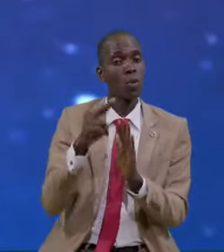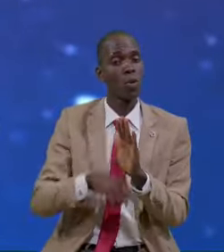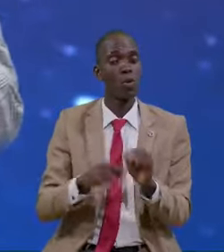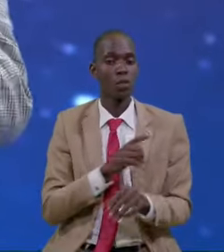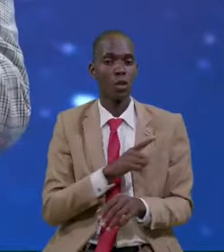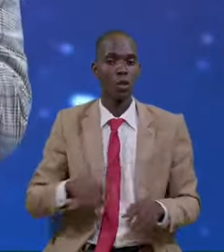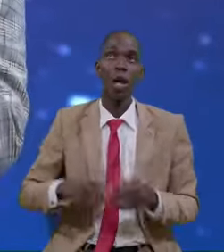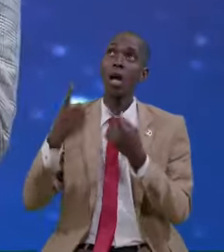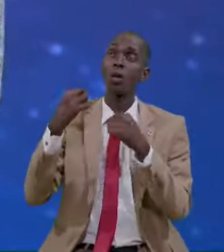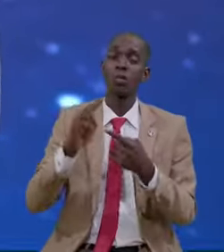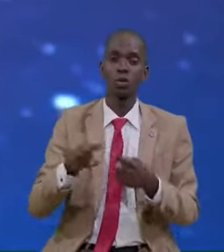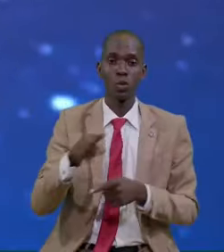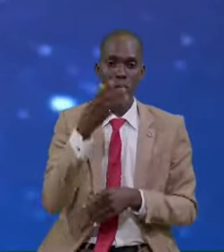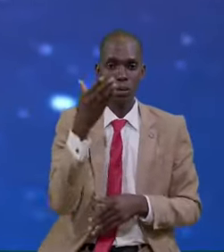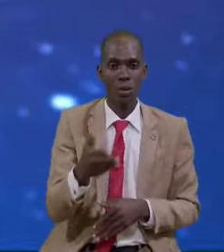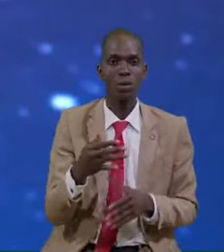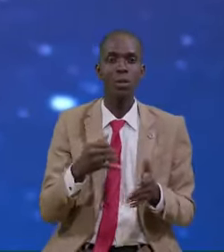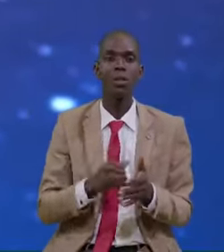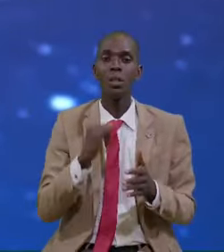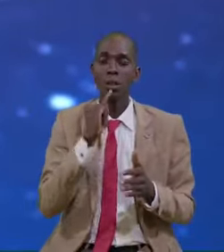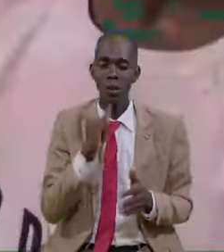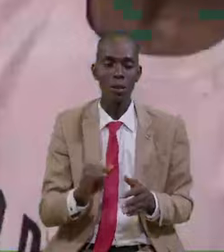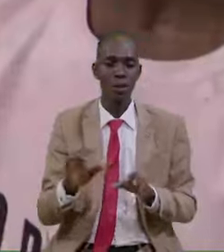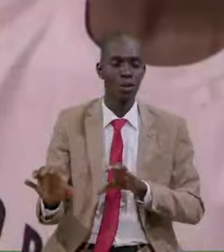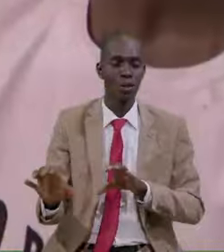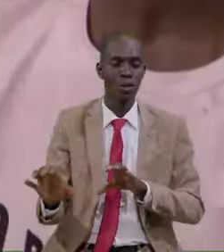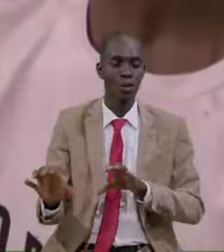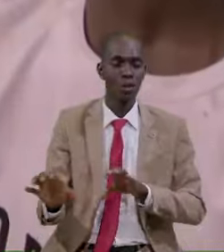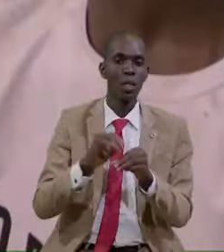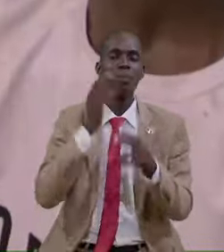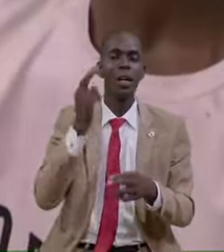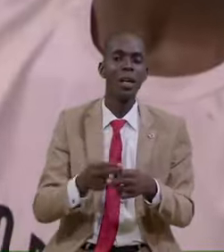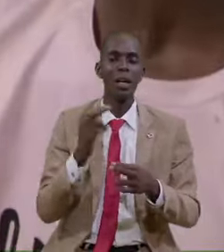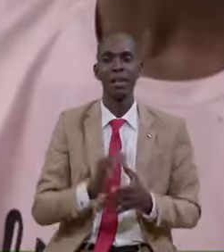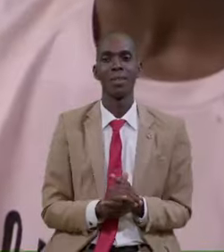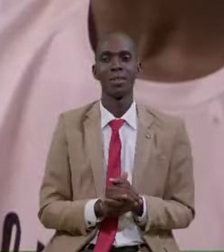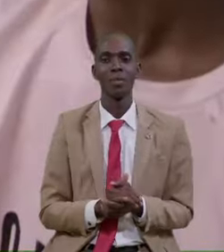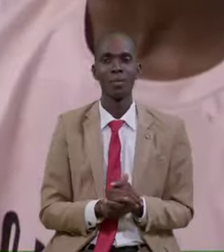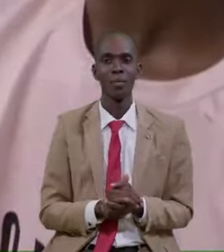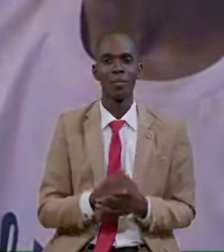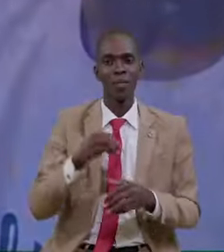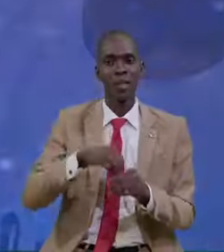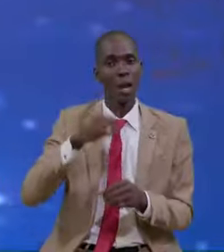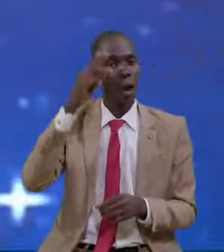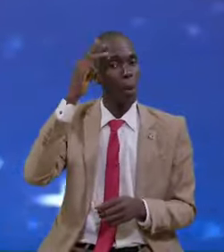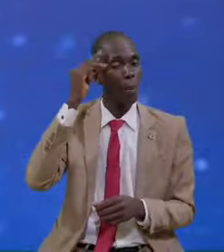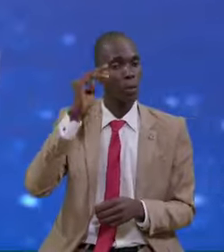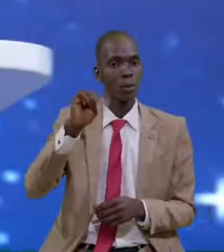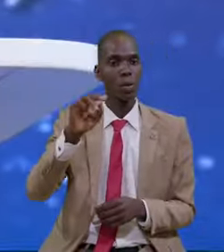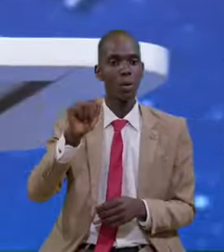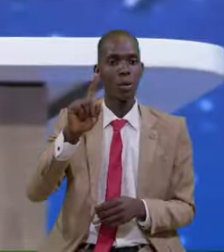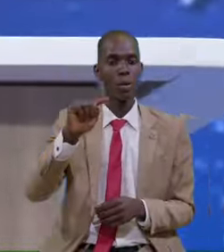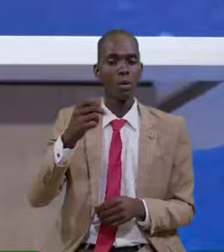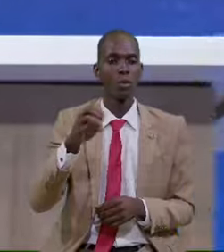there. It is done in Jesus' name. Matthew chapter 28